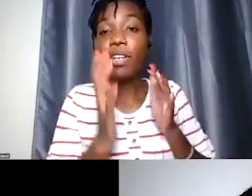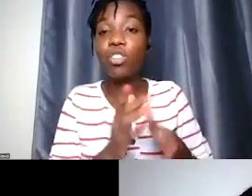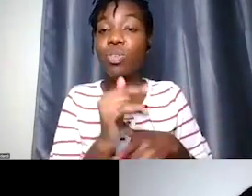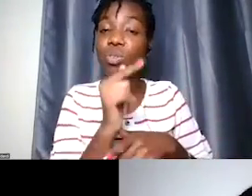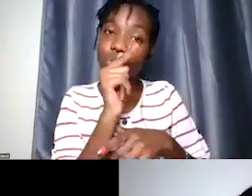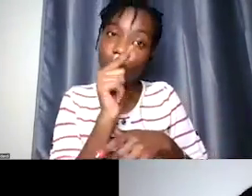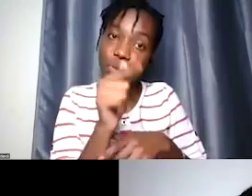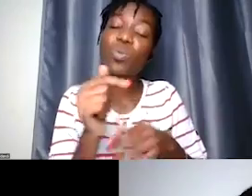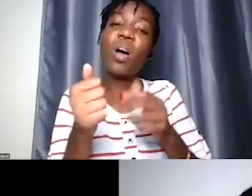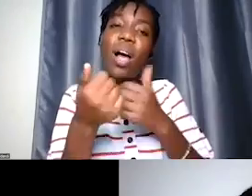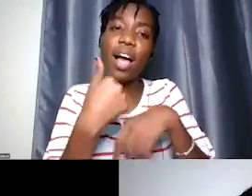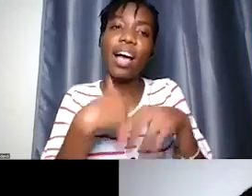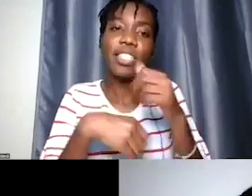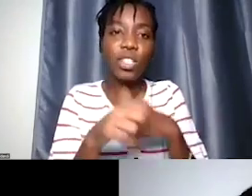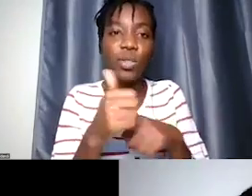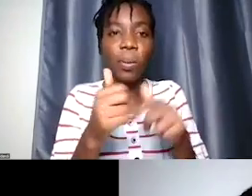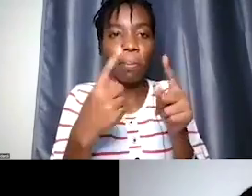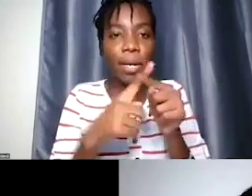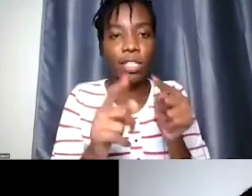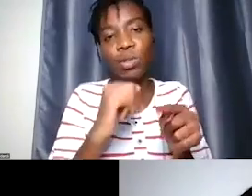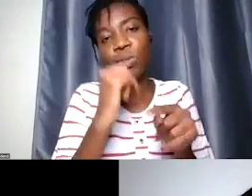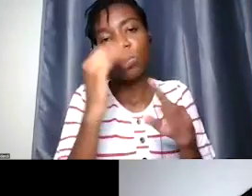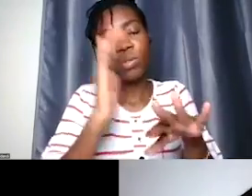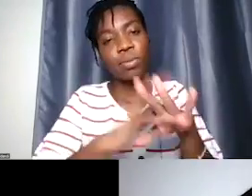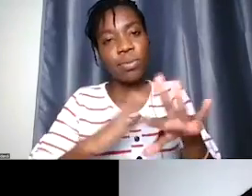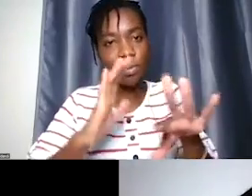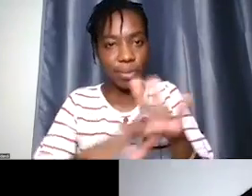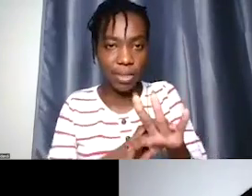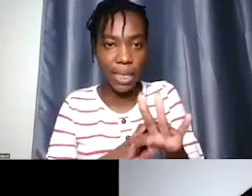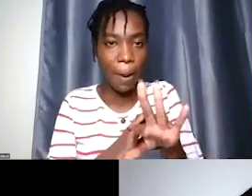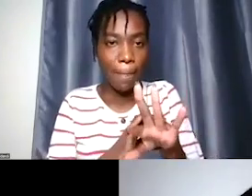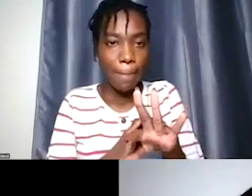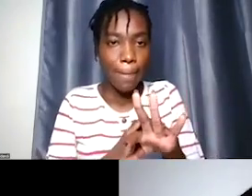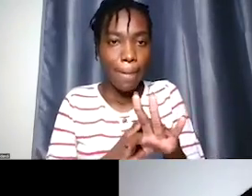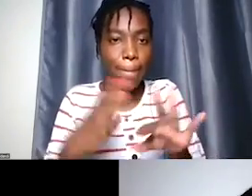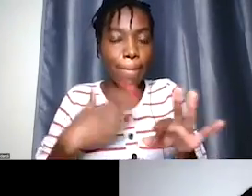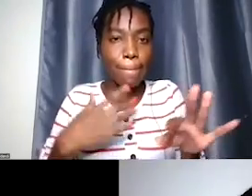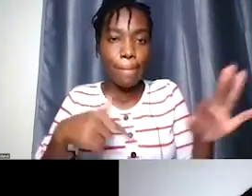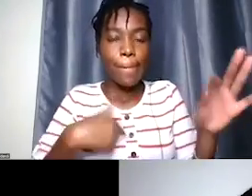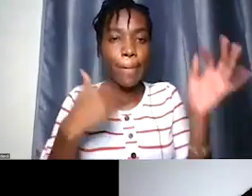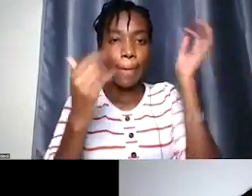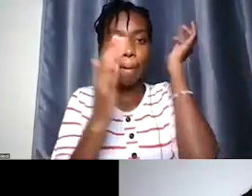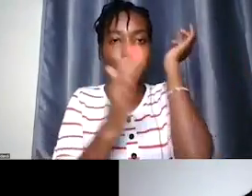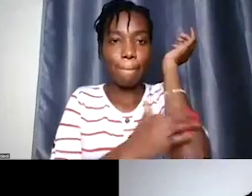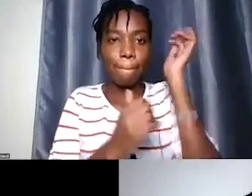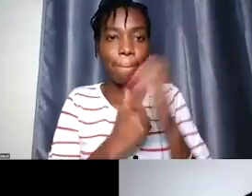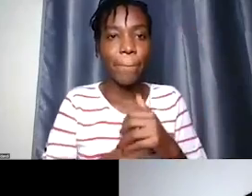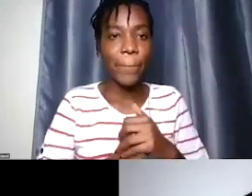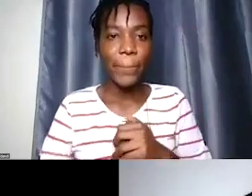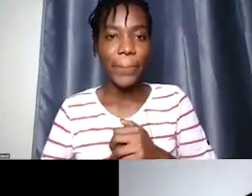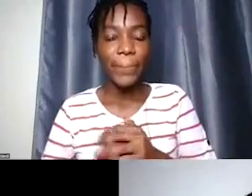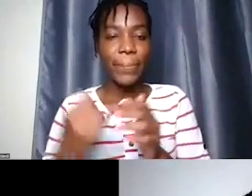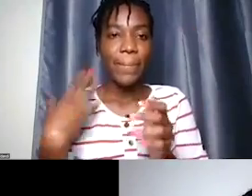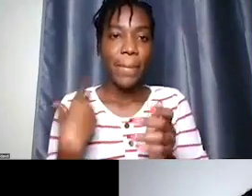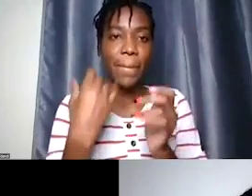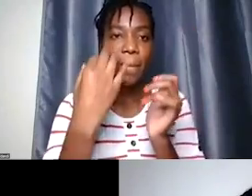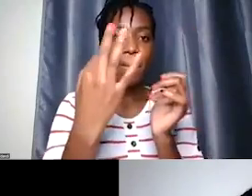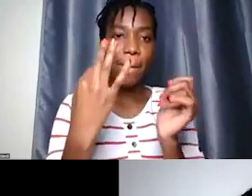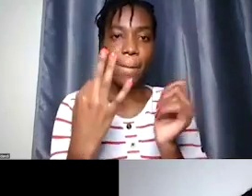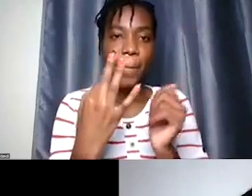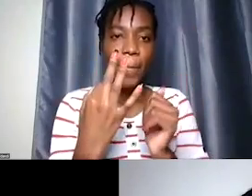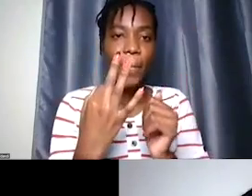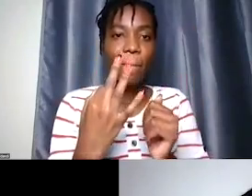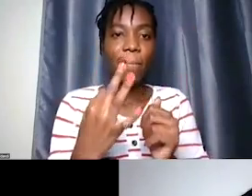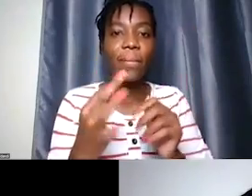that you do to me, they are not present, they are not great, I feel offended. Number three, if you have